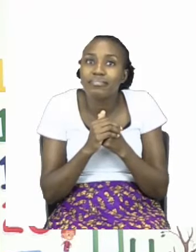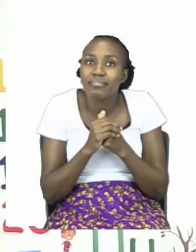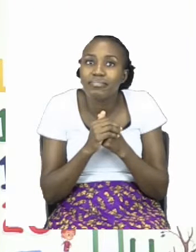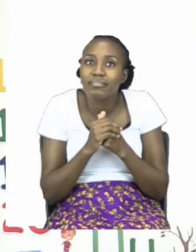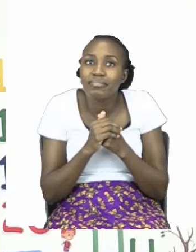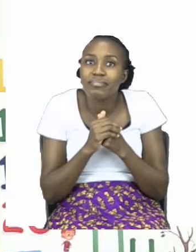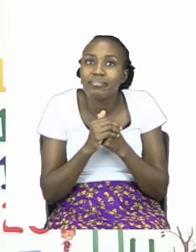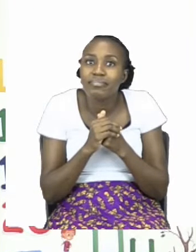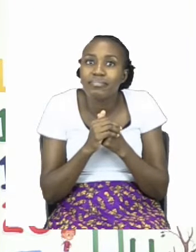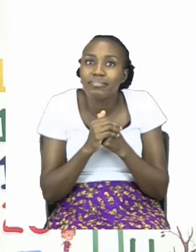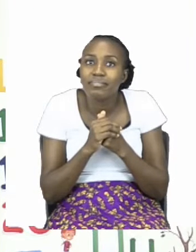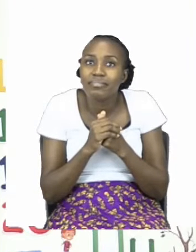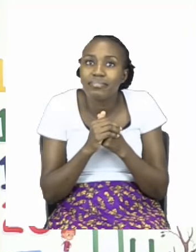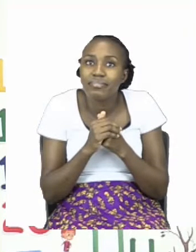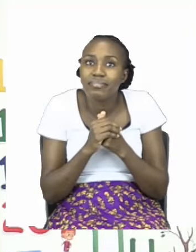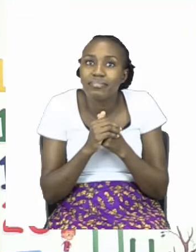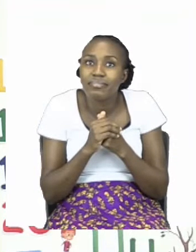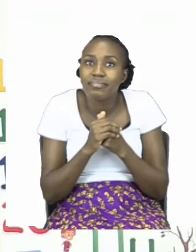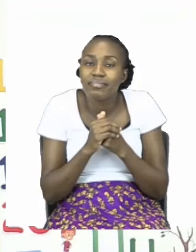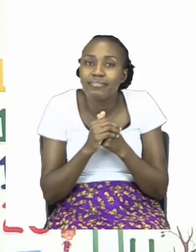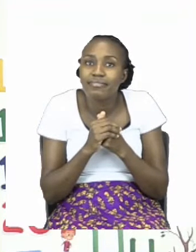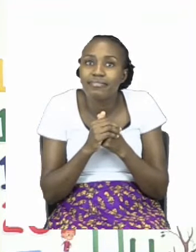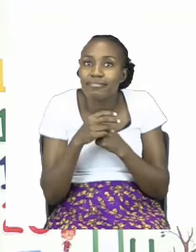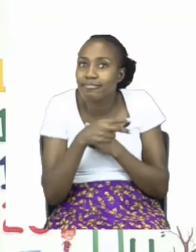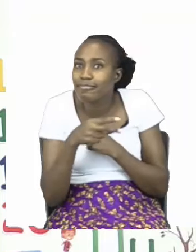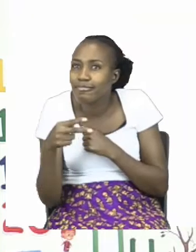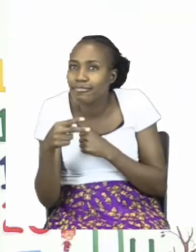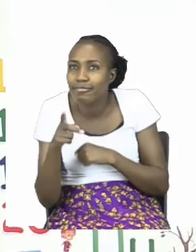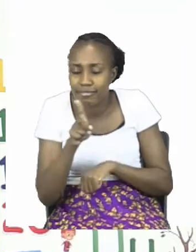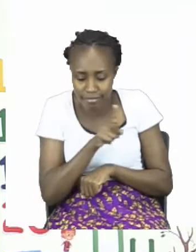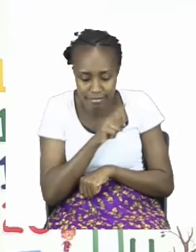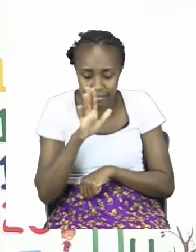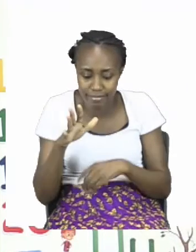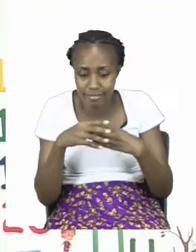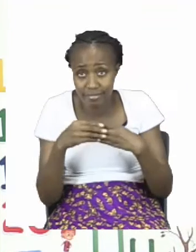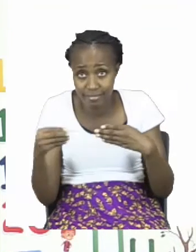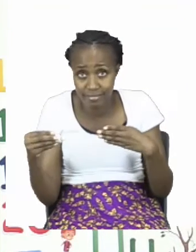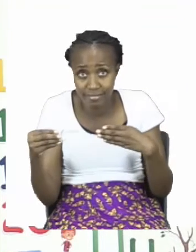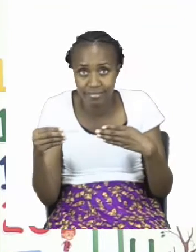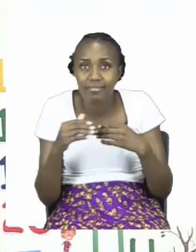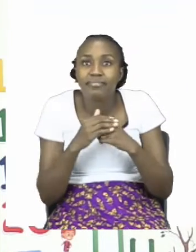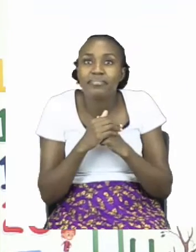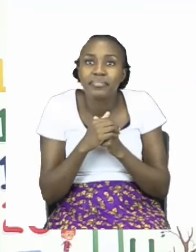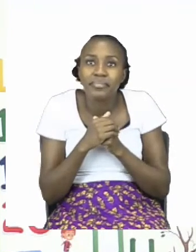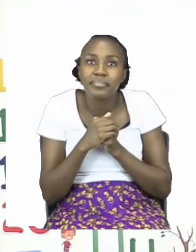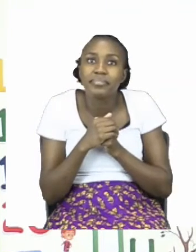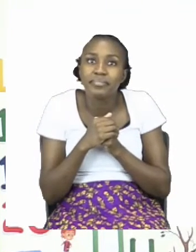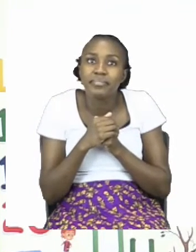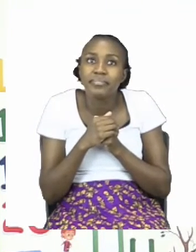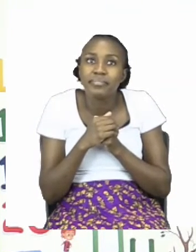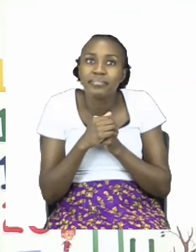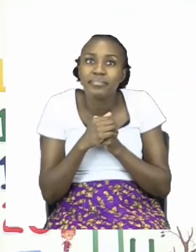$10 and add $5 more, we will know how much money we have.